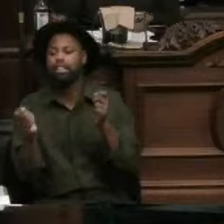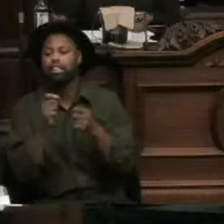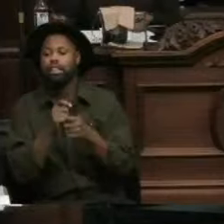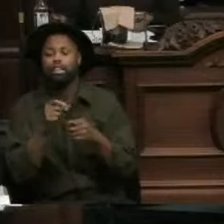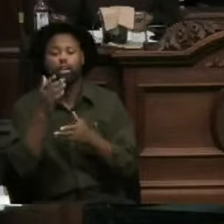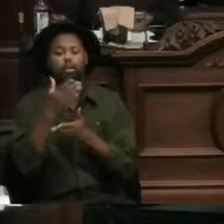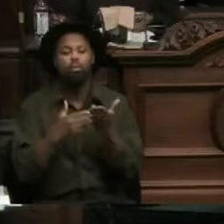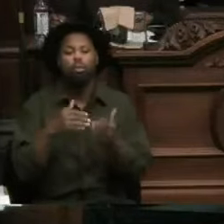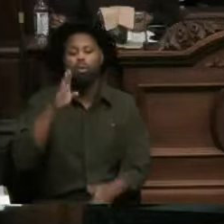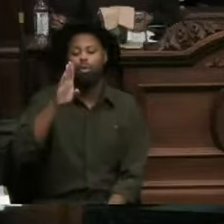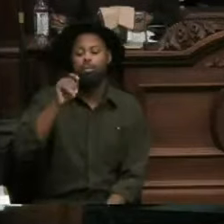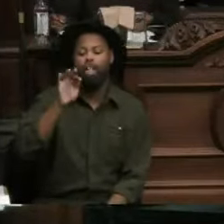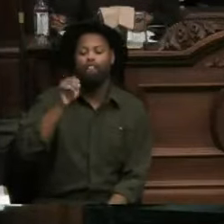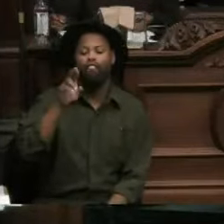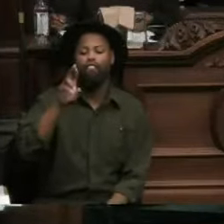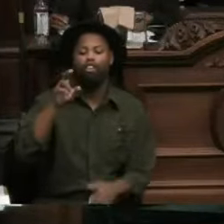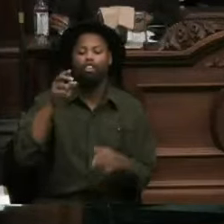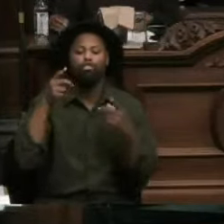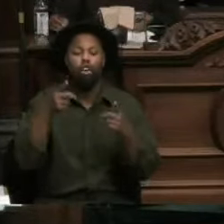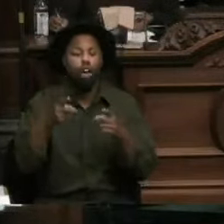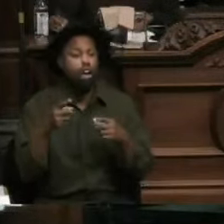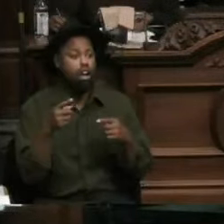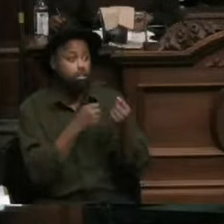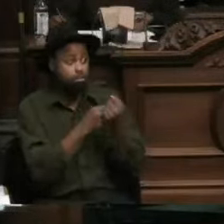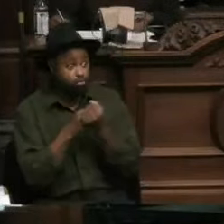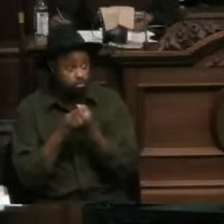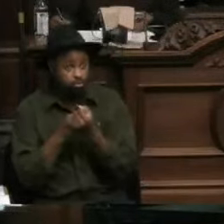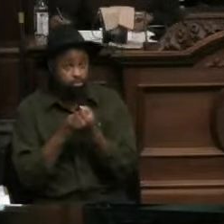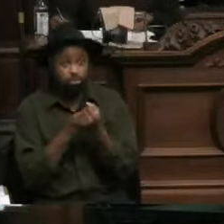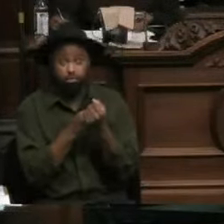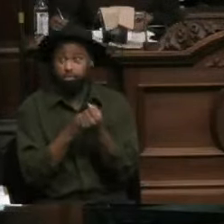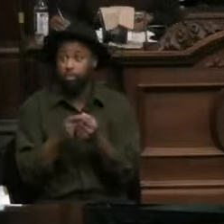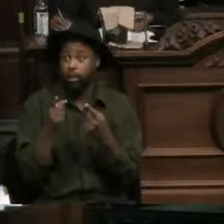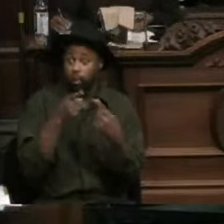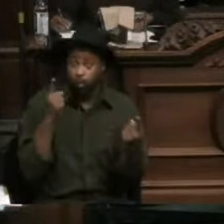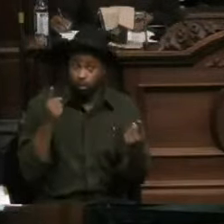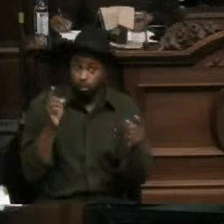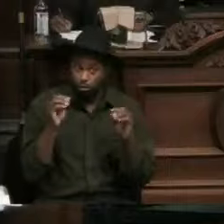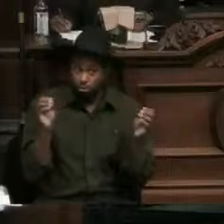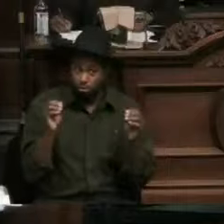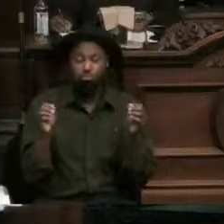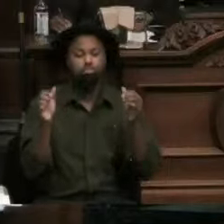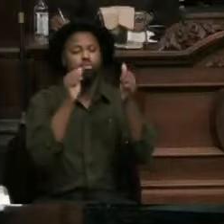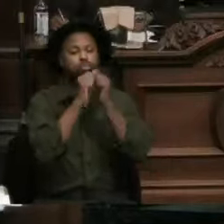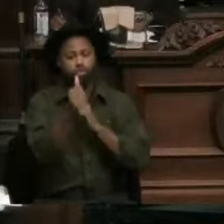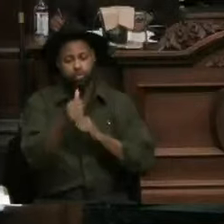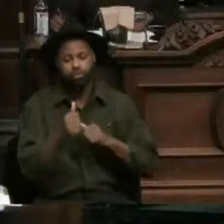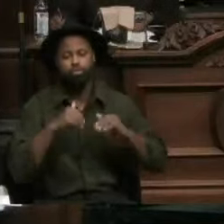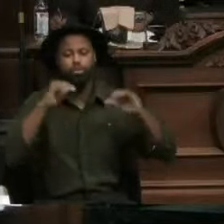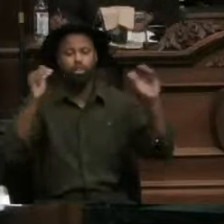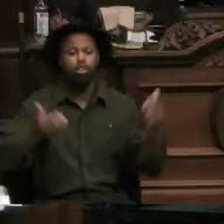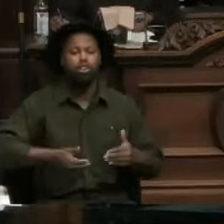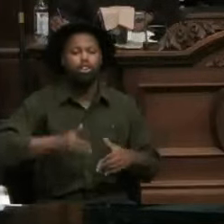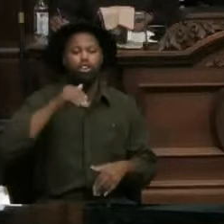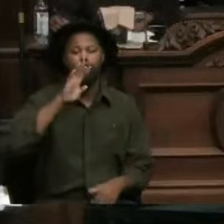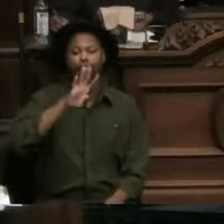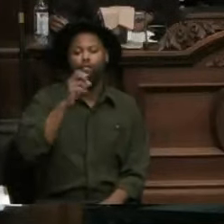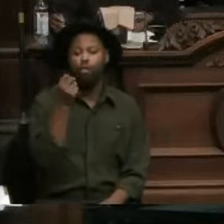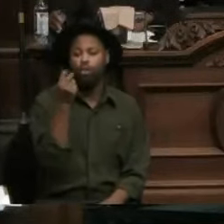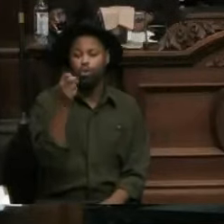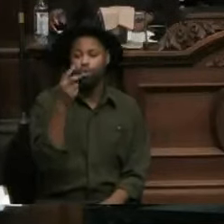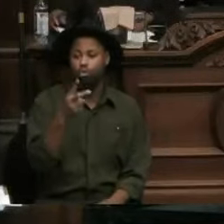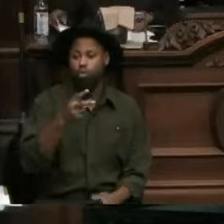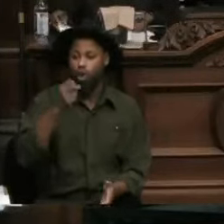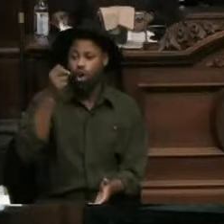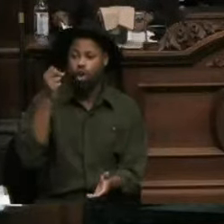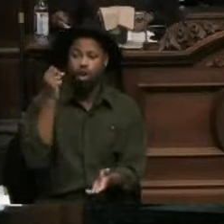Balfour Drive. All in favor, please say aye. Aye. Aye. Any opposed? Motion carries. Introductory number 412,